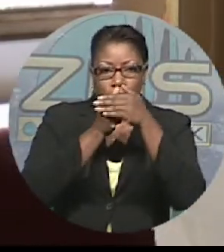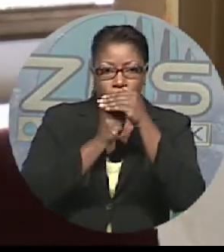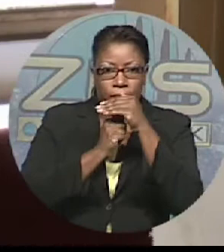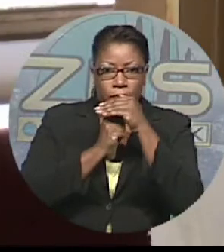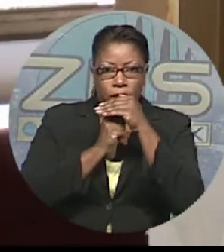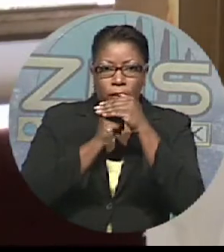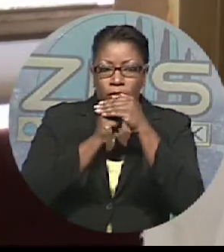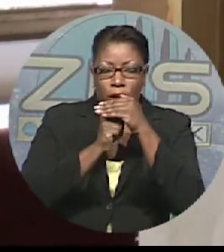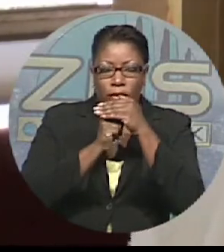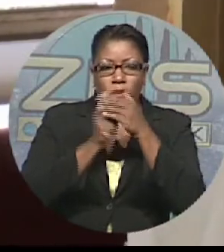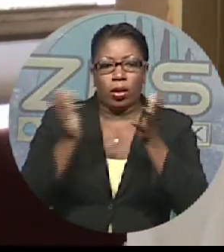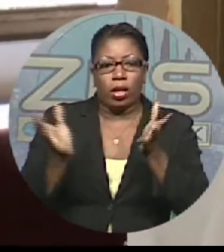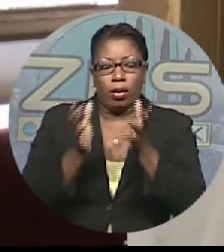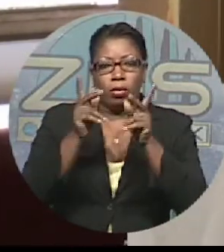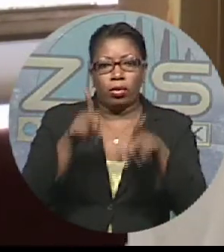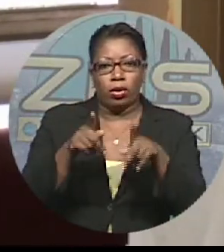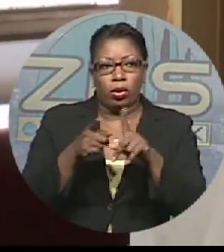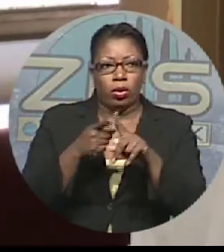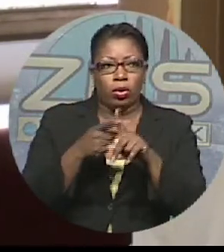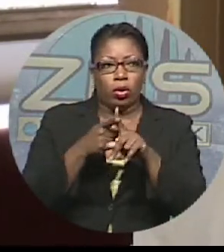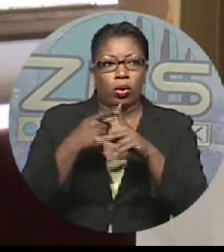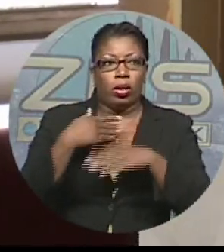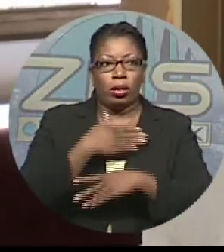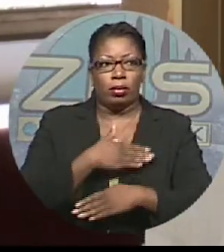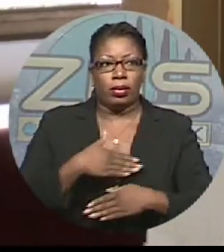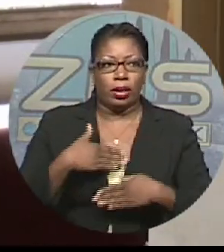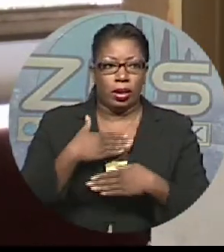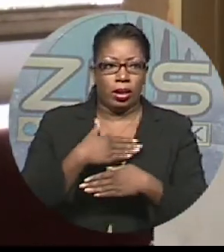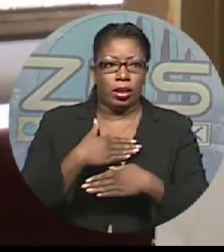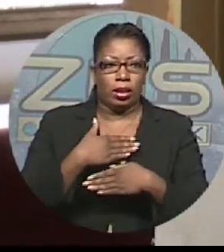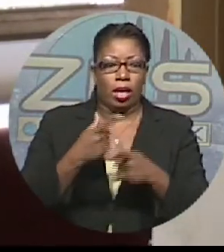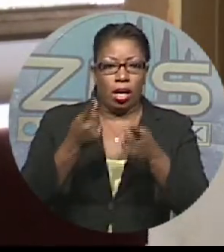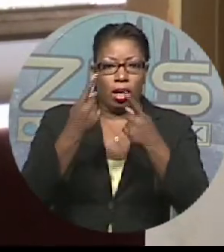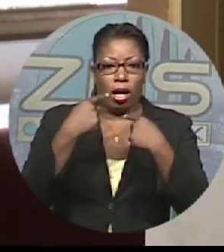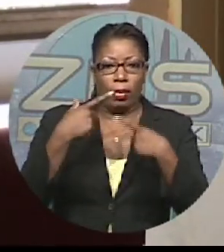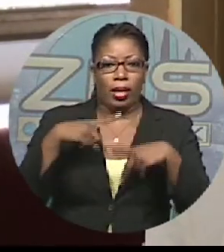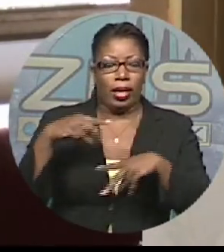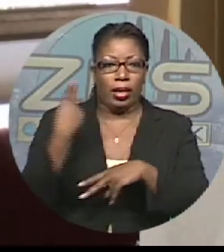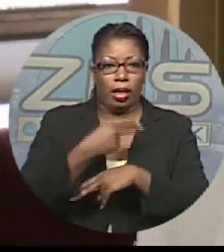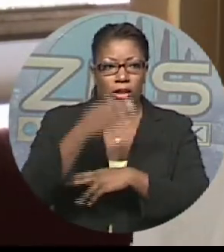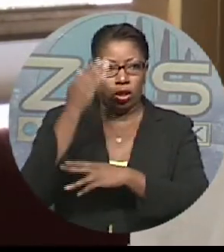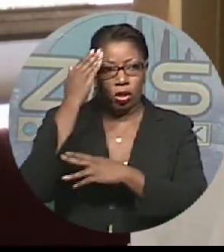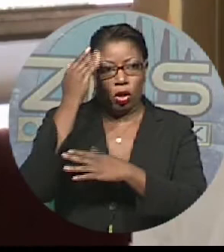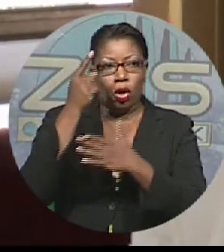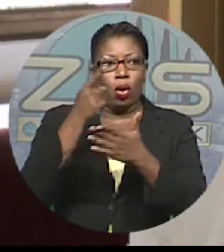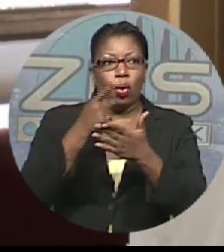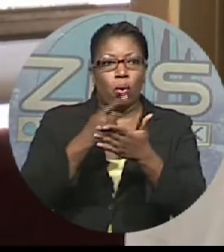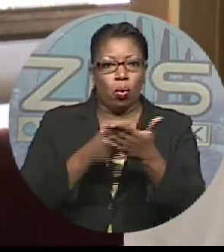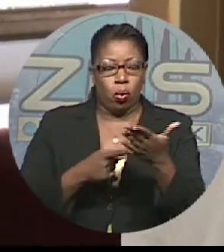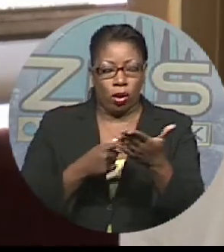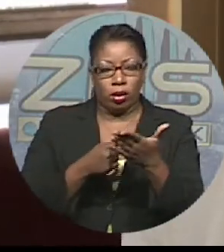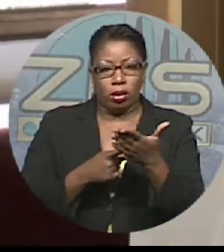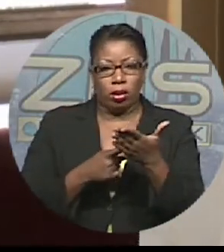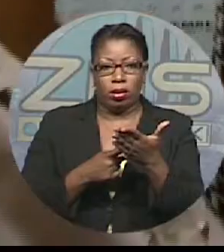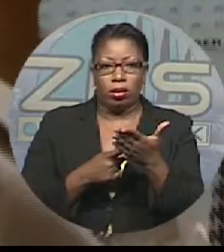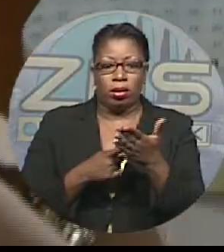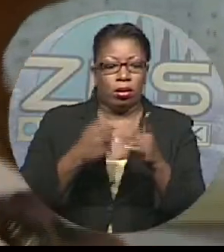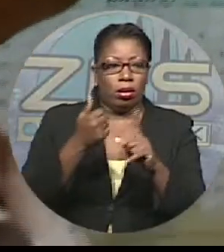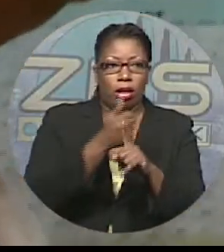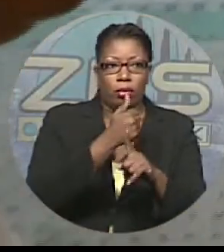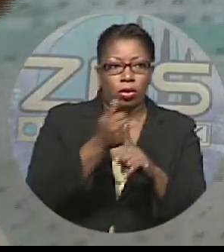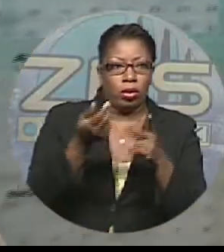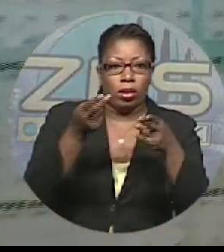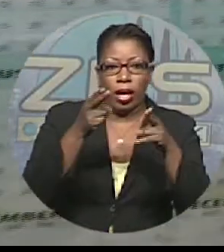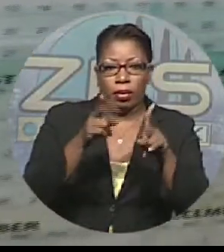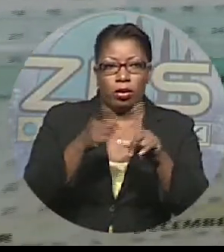encourage the public to please, you know, come and let us know what maltreatment of children are being done.